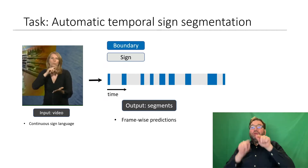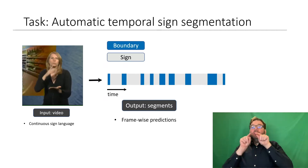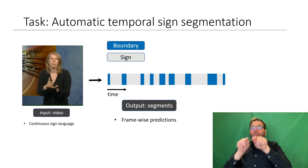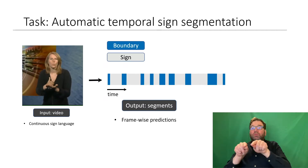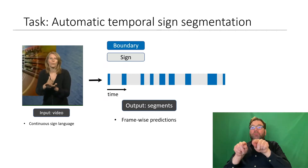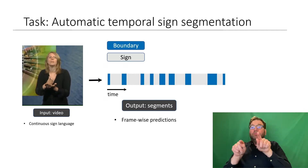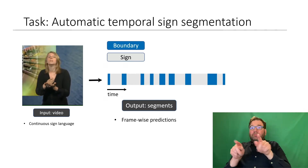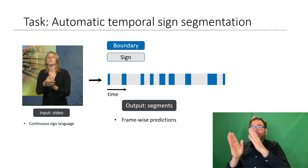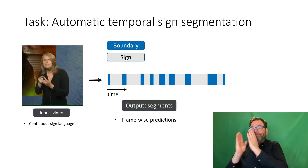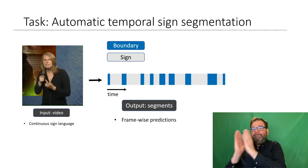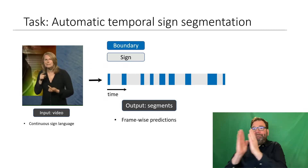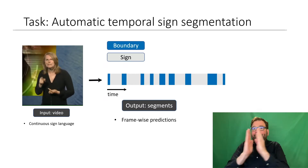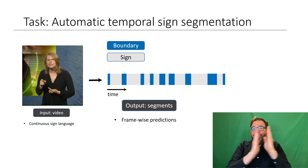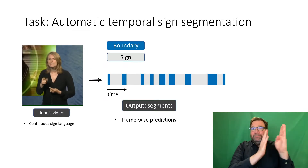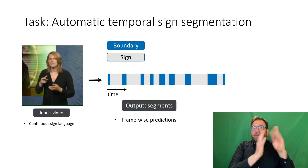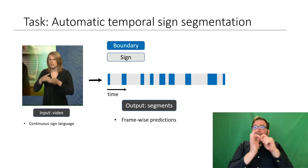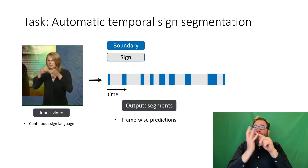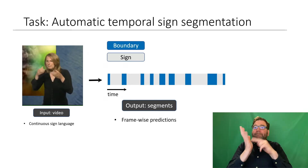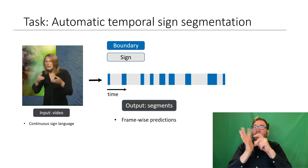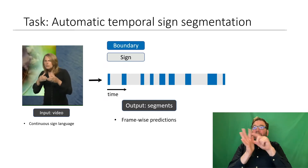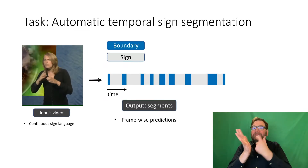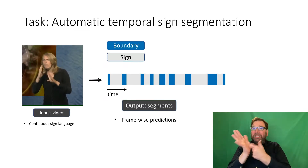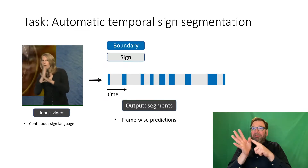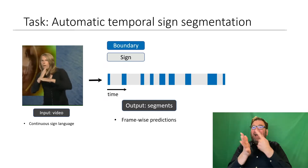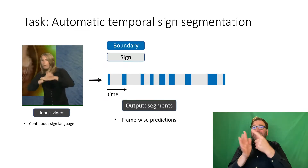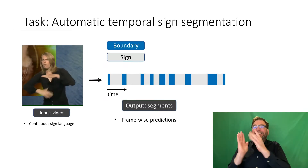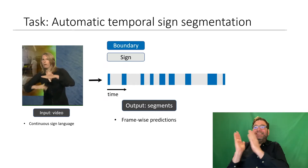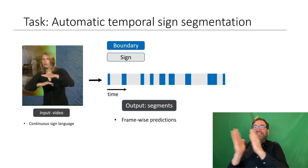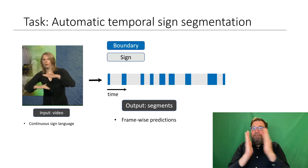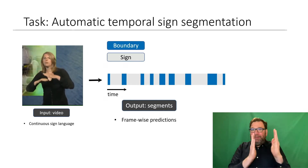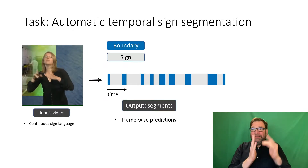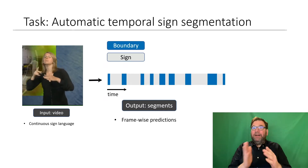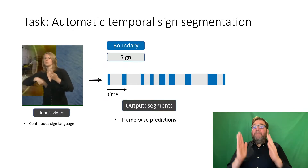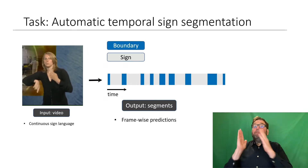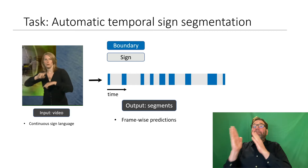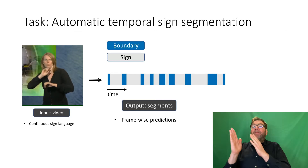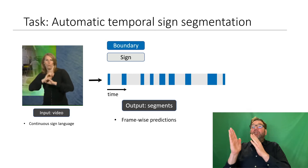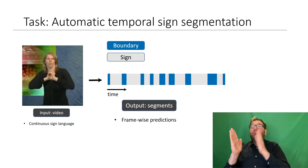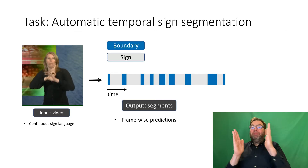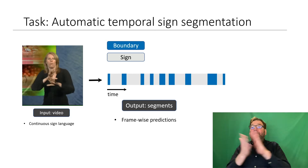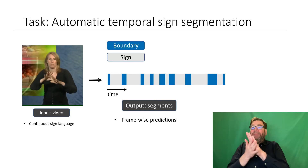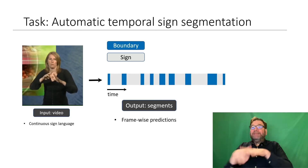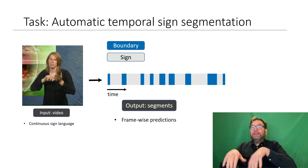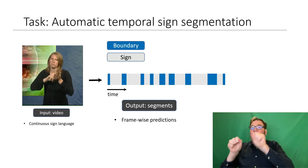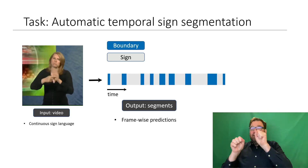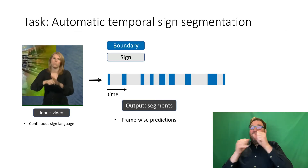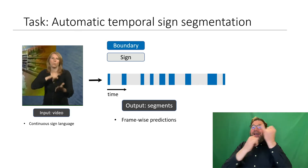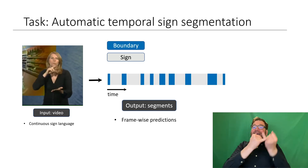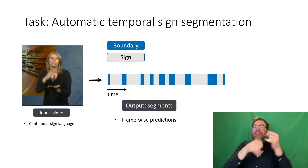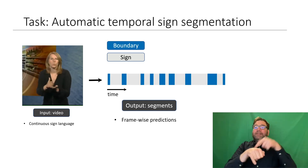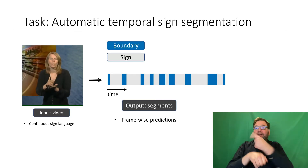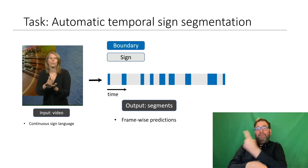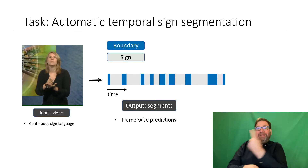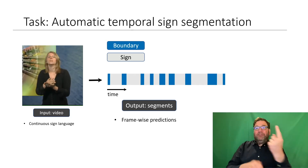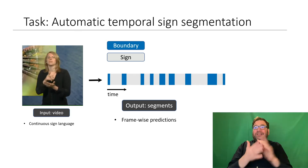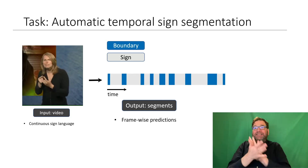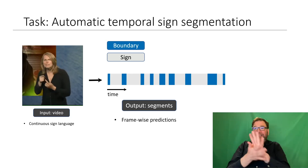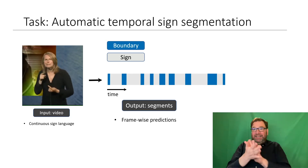In these videos we want to detect boundary and sign segments, where a boundary represents the start and end time of each